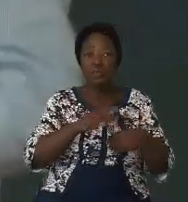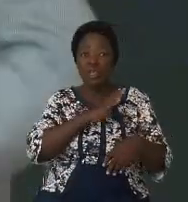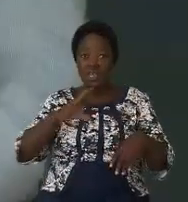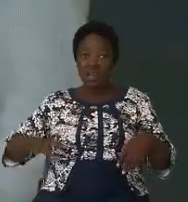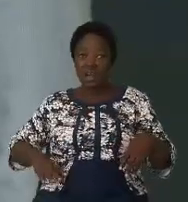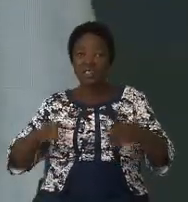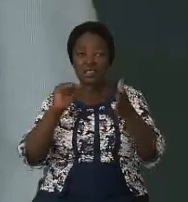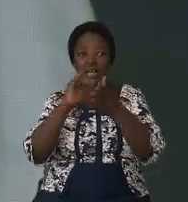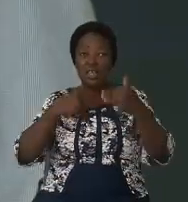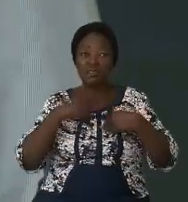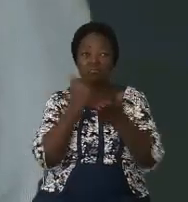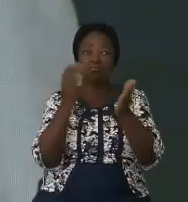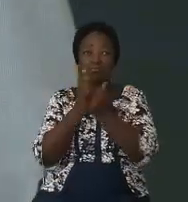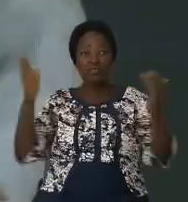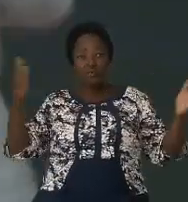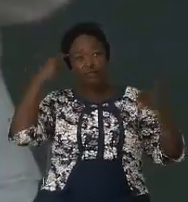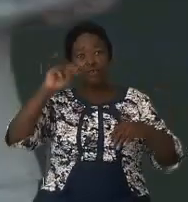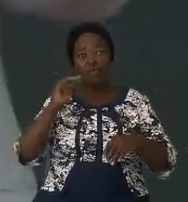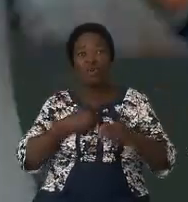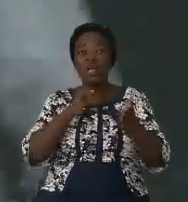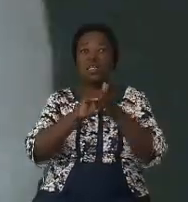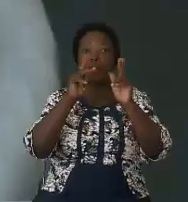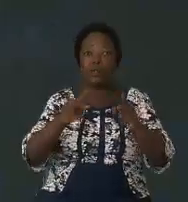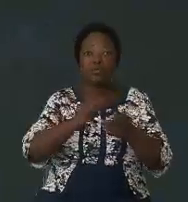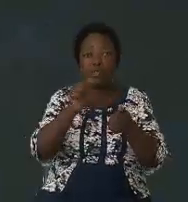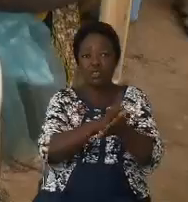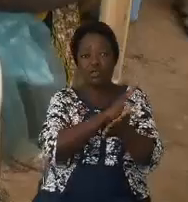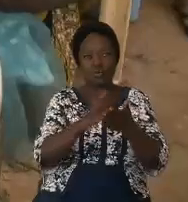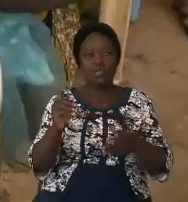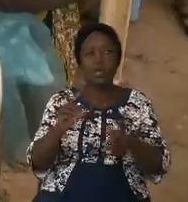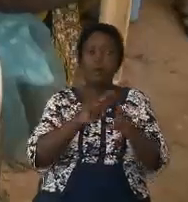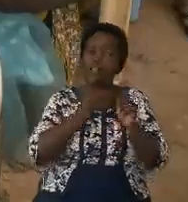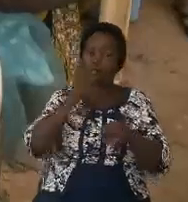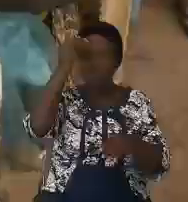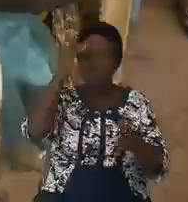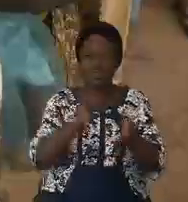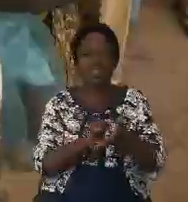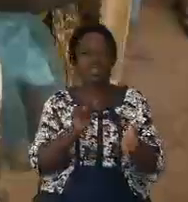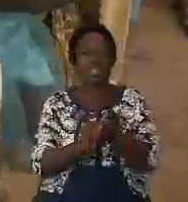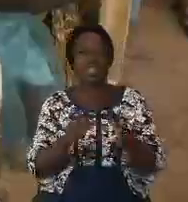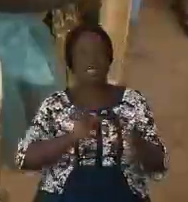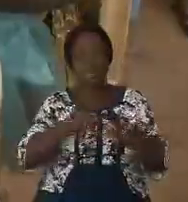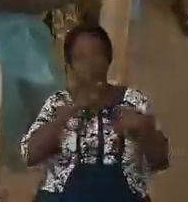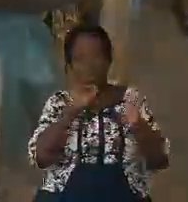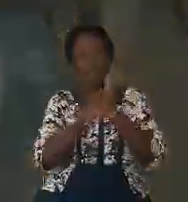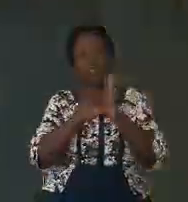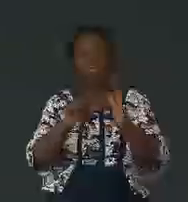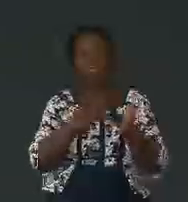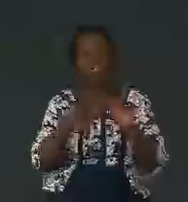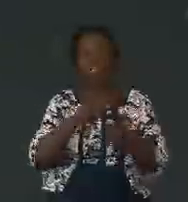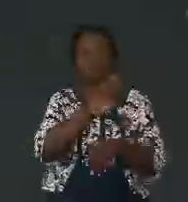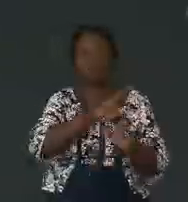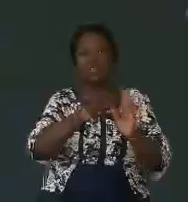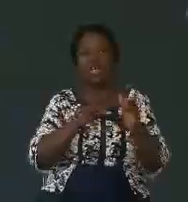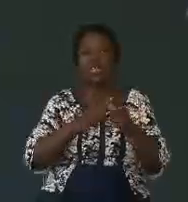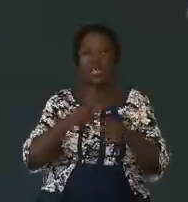Christ, who has been smitten for us, he'll be smitten. But if you realize that, I have been counting